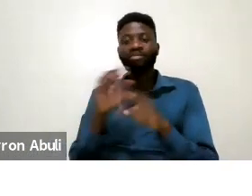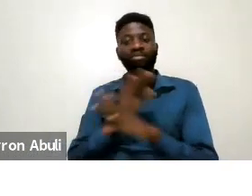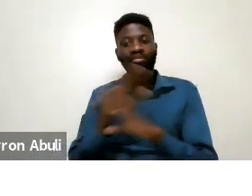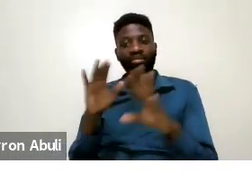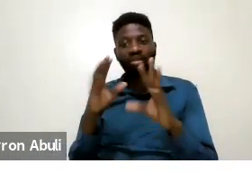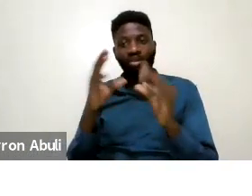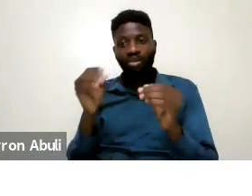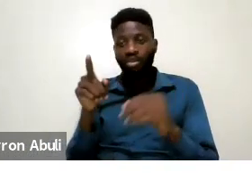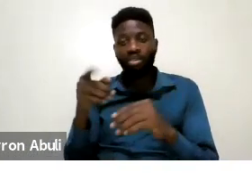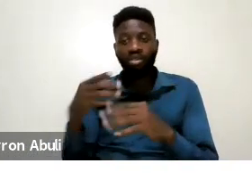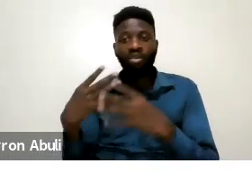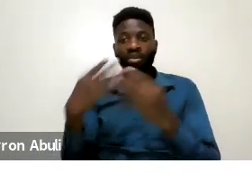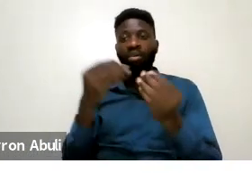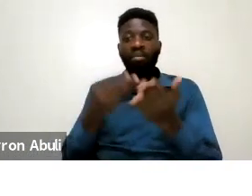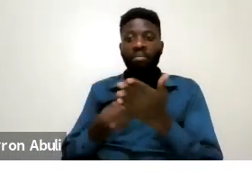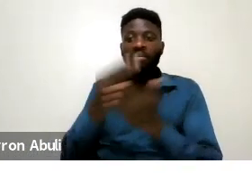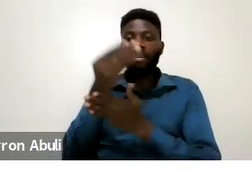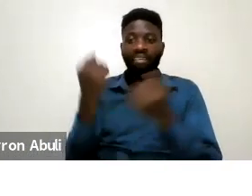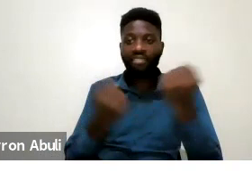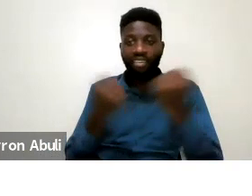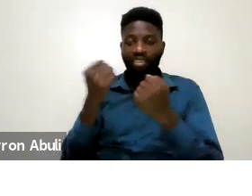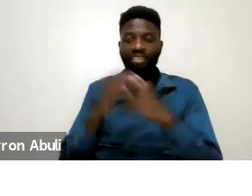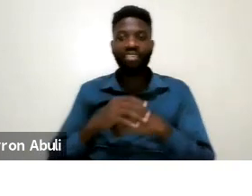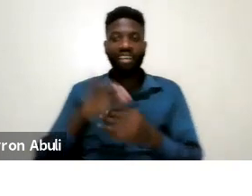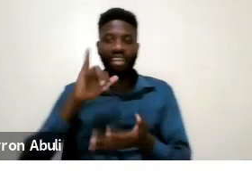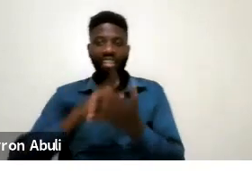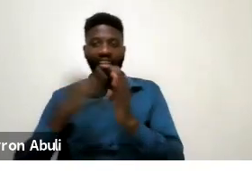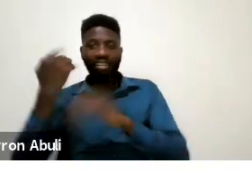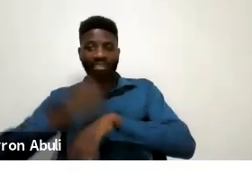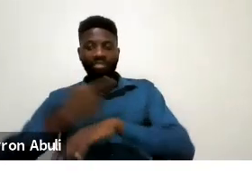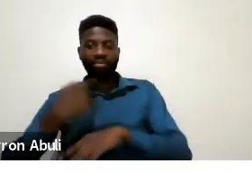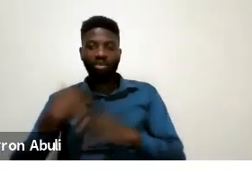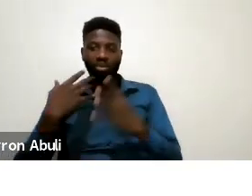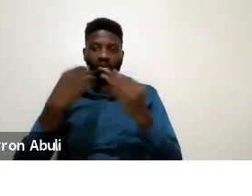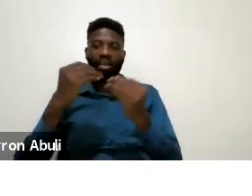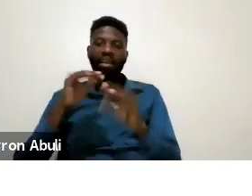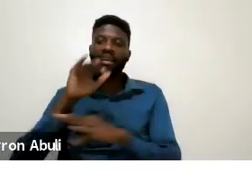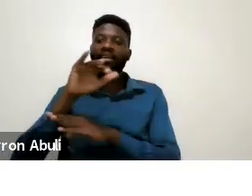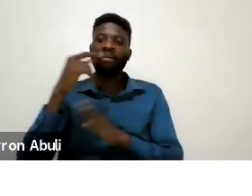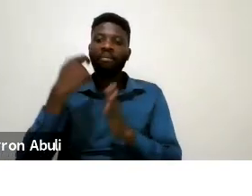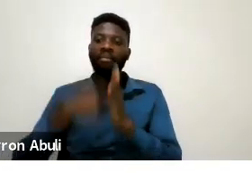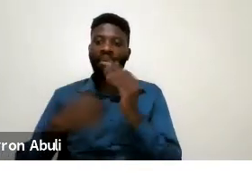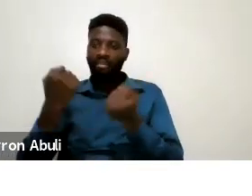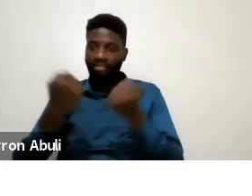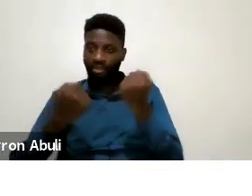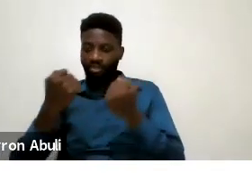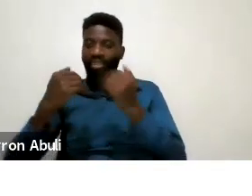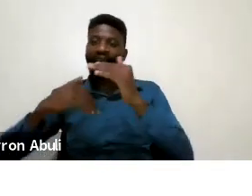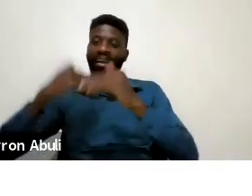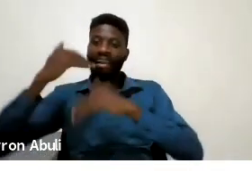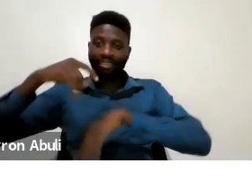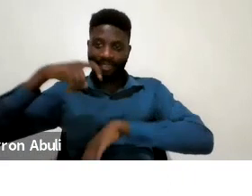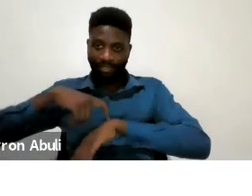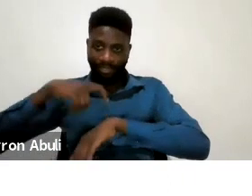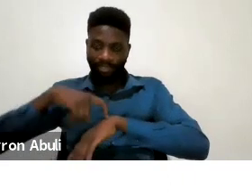Are you going to buy a car? Okay, that day I went to ask for the price of a car. Yeah. But now on the next time,